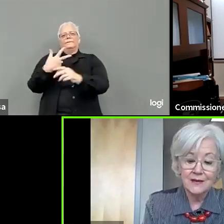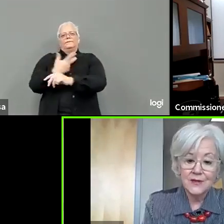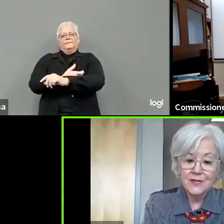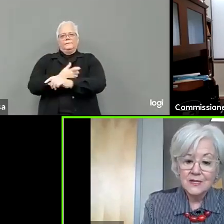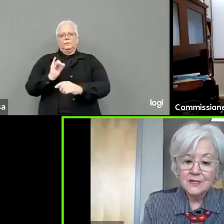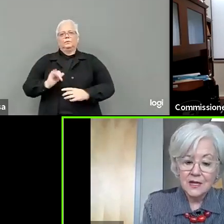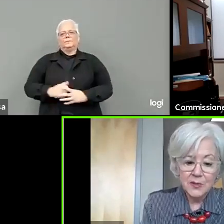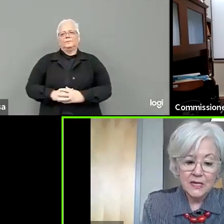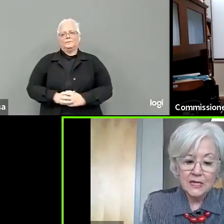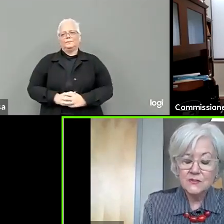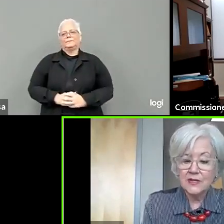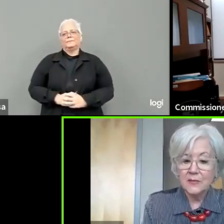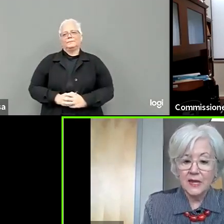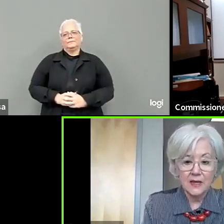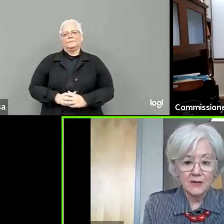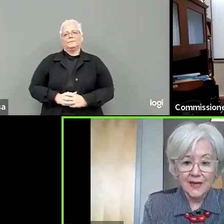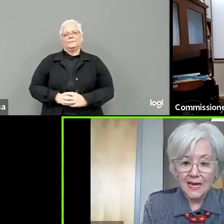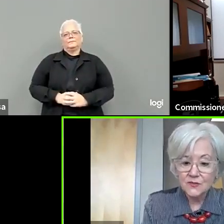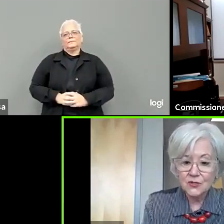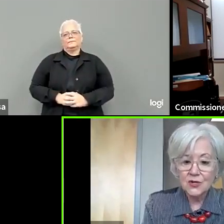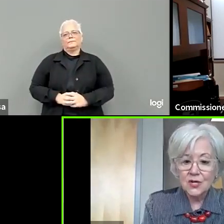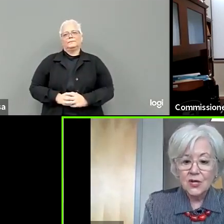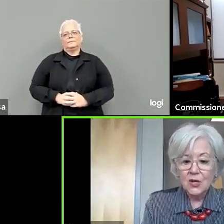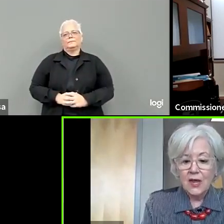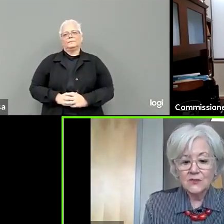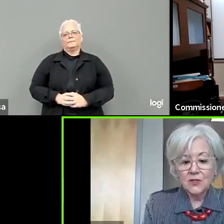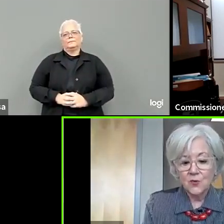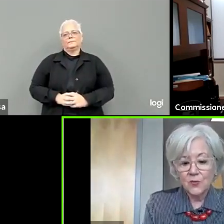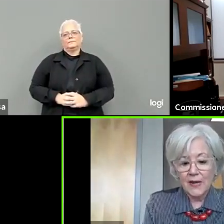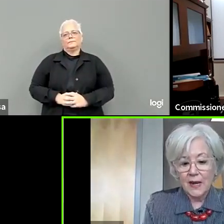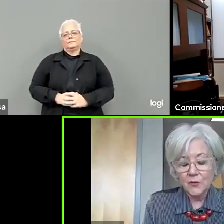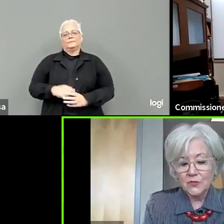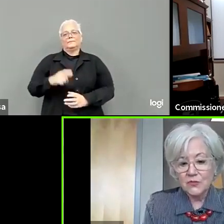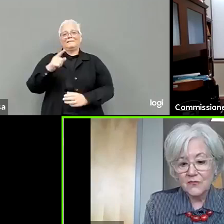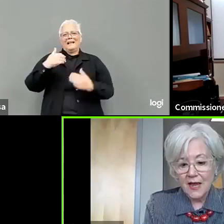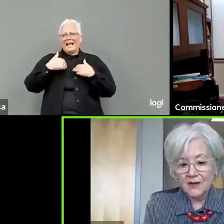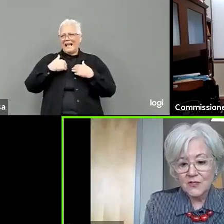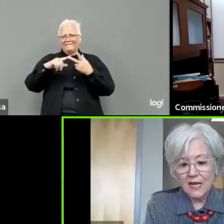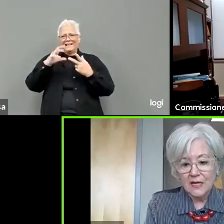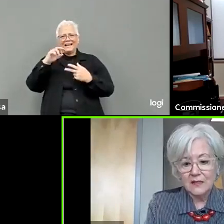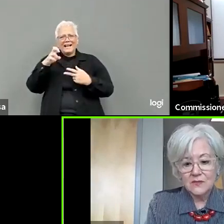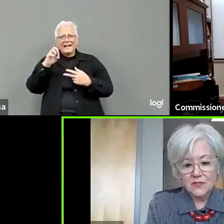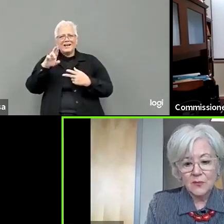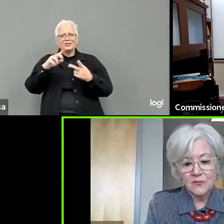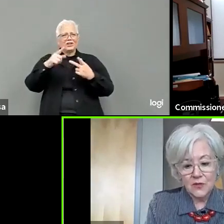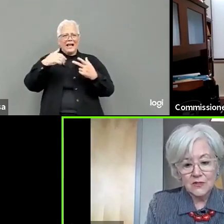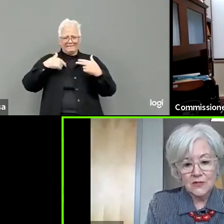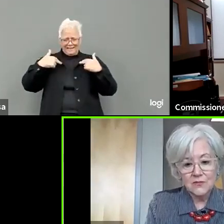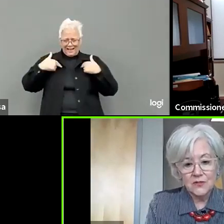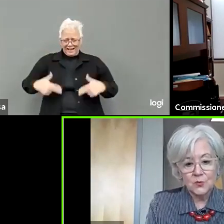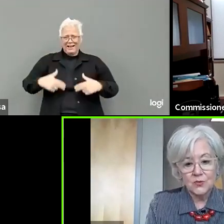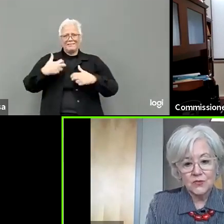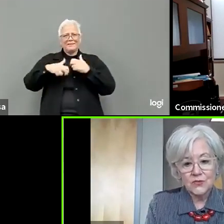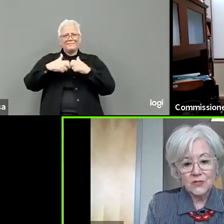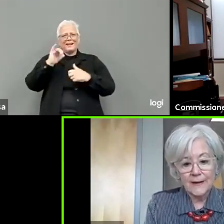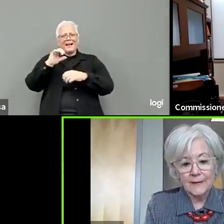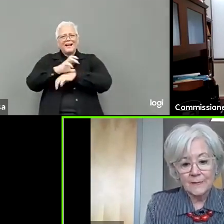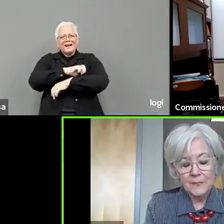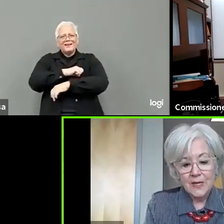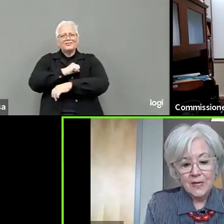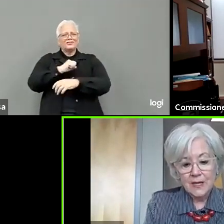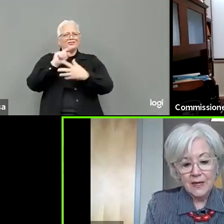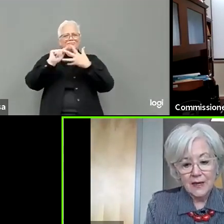They have diabetes, they may have cancer. And so we've been able to vaccinate some of those individuals